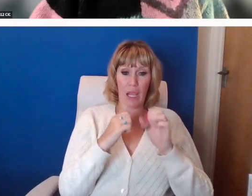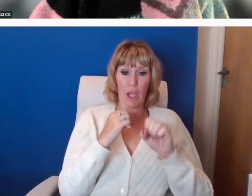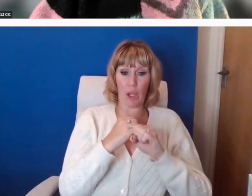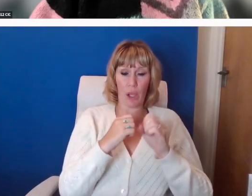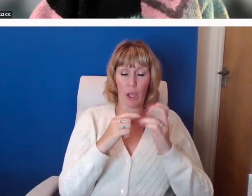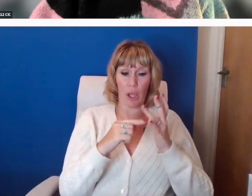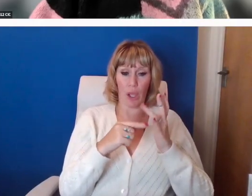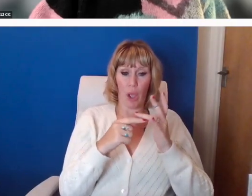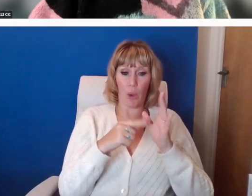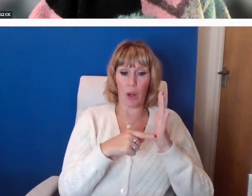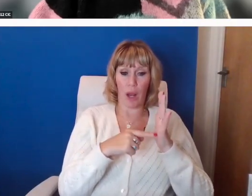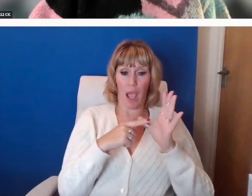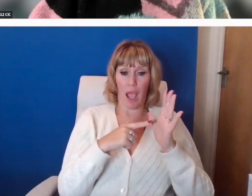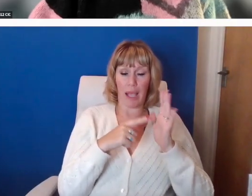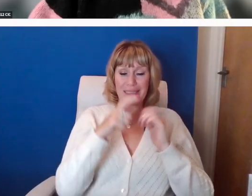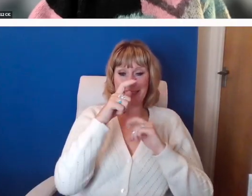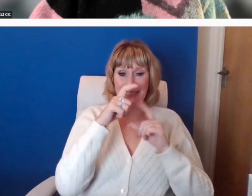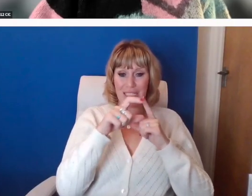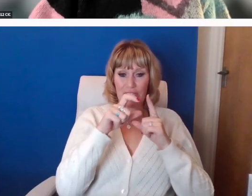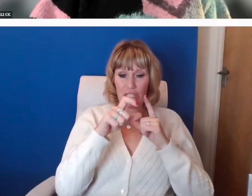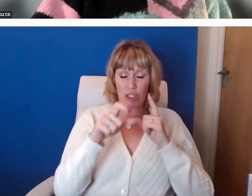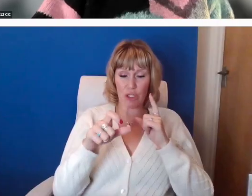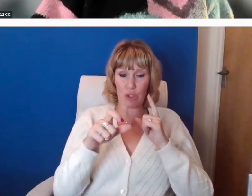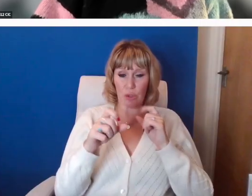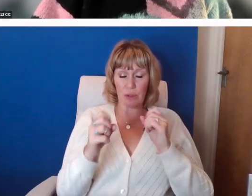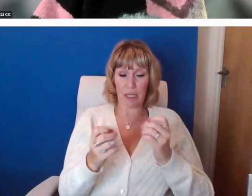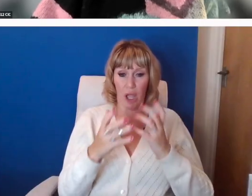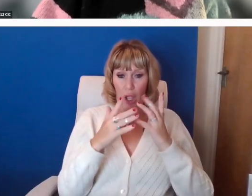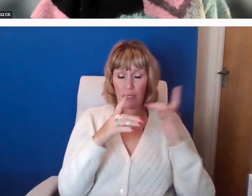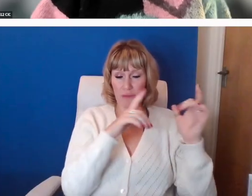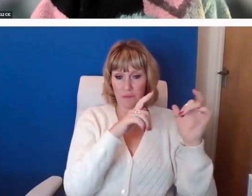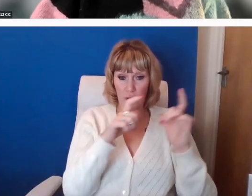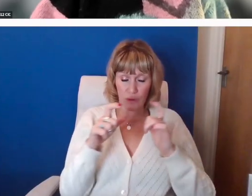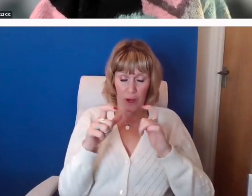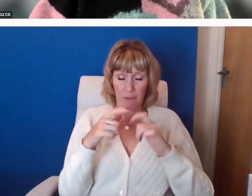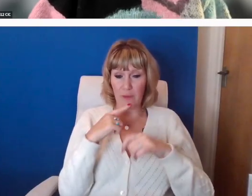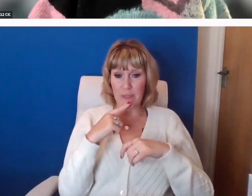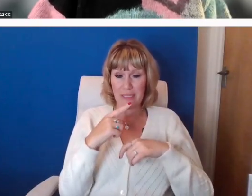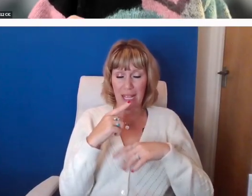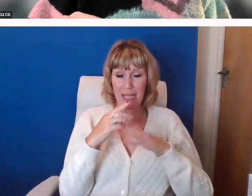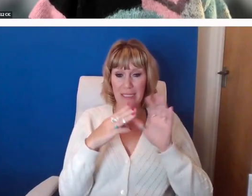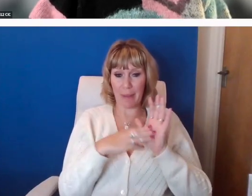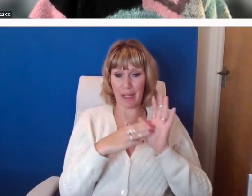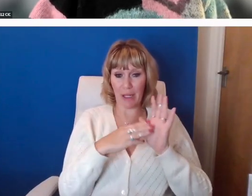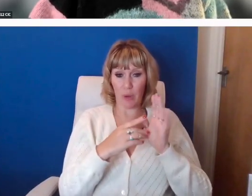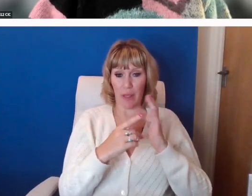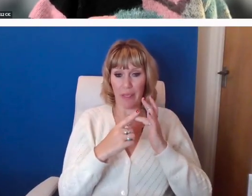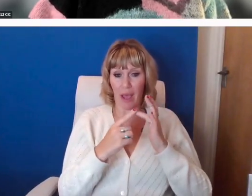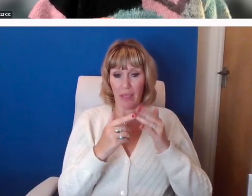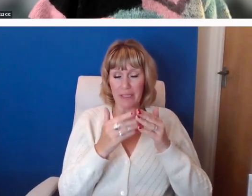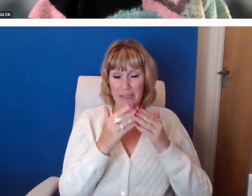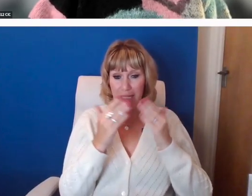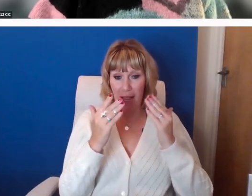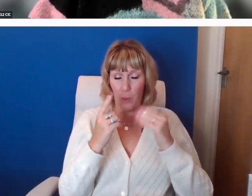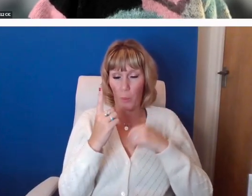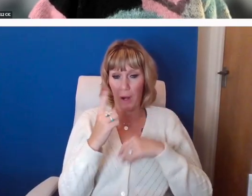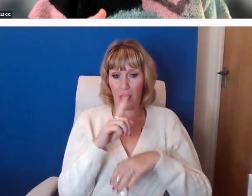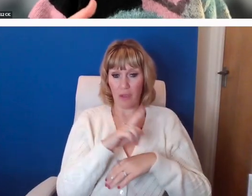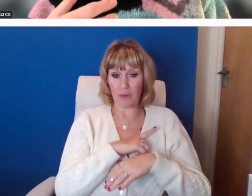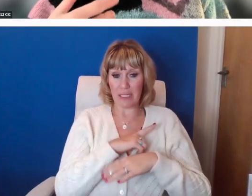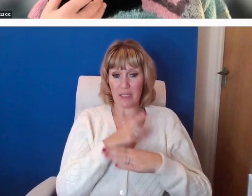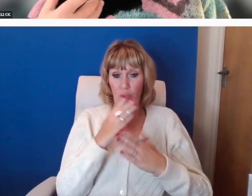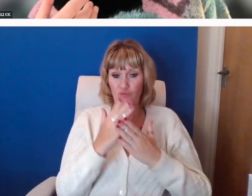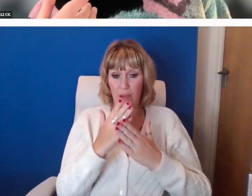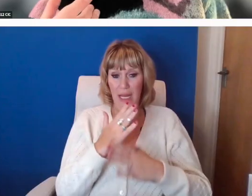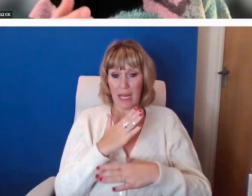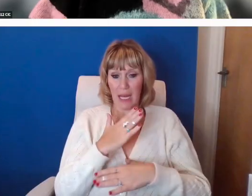enhanced photograph. And I was saying to Maggie Gola only the other day that one of the reasons I really liked,